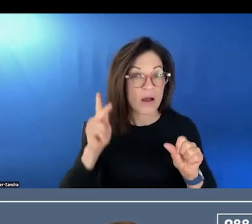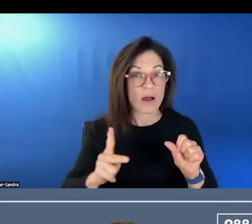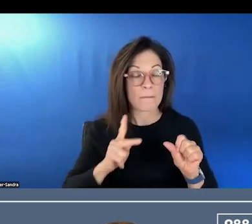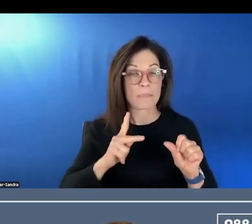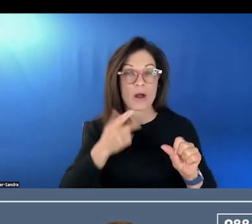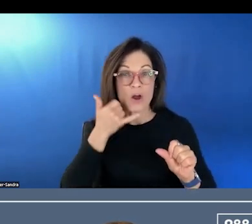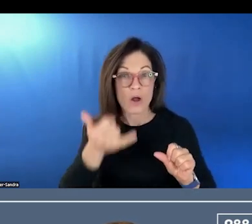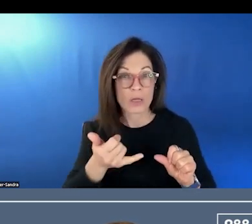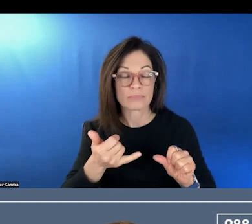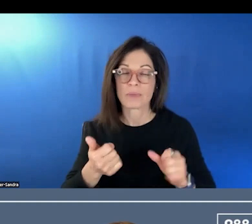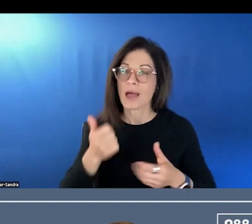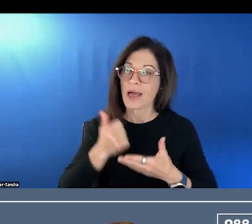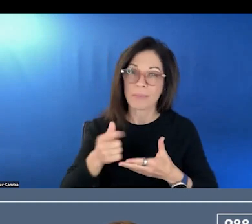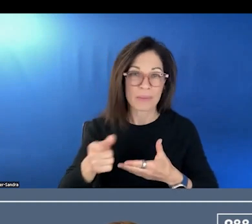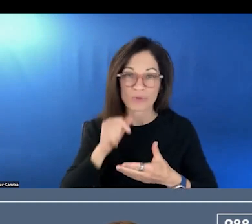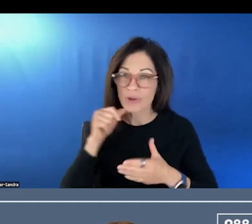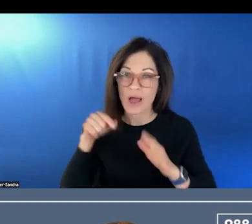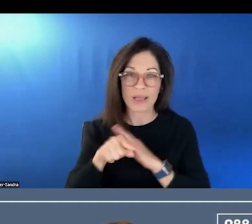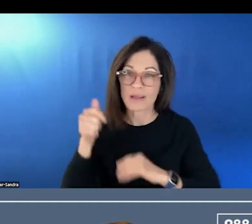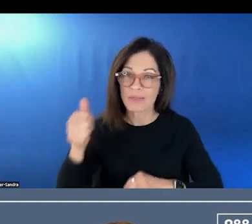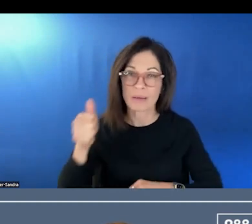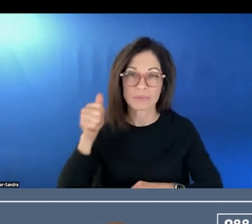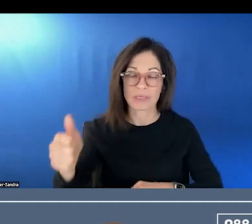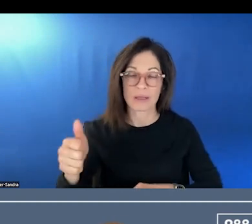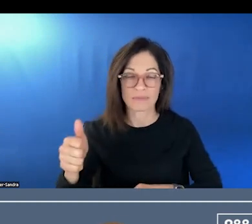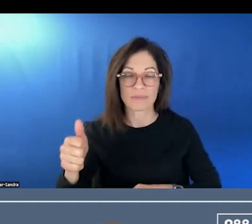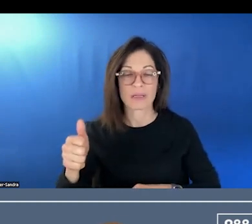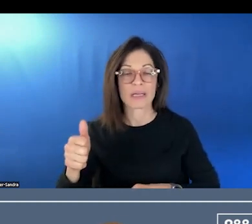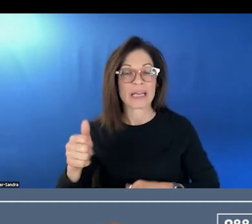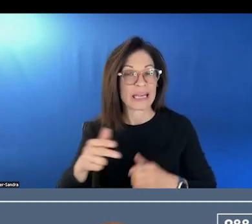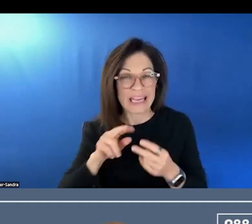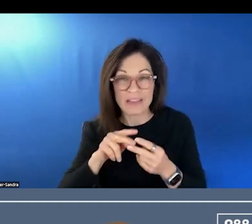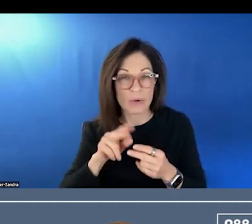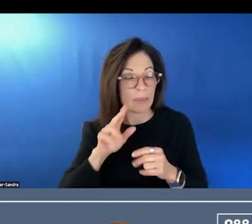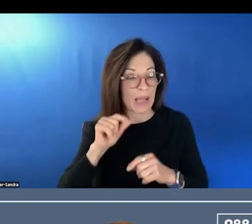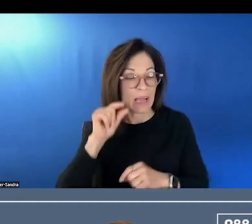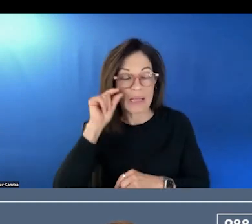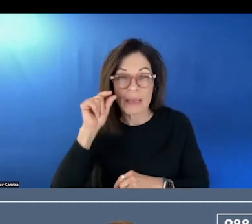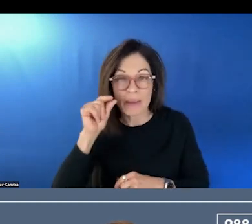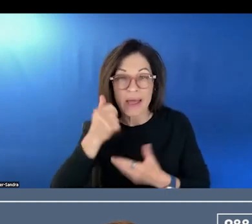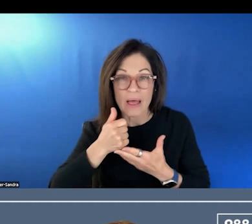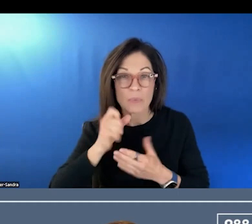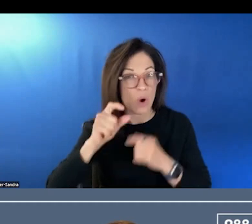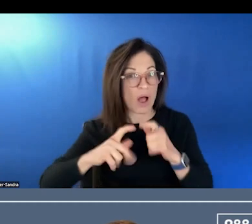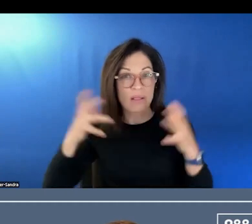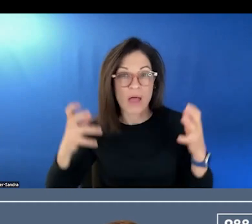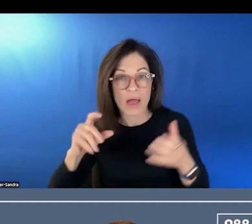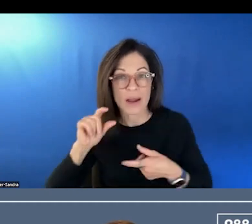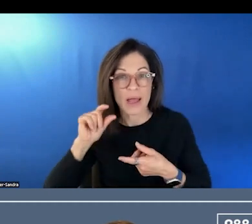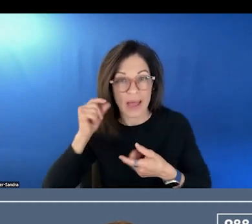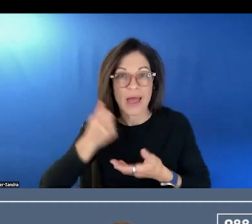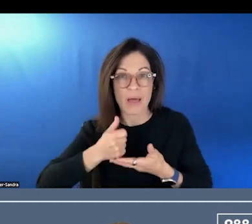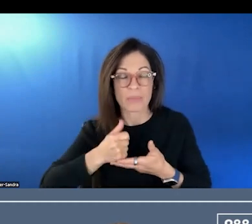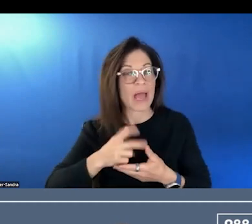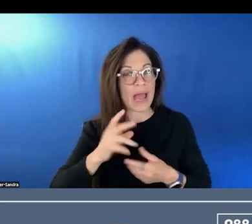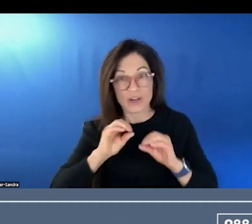helped them not kill themselves by either a lot or a little, and virtually no one had a negative reaction to them. So I was